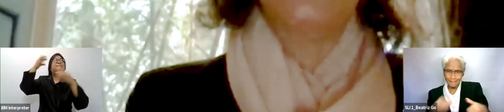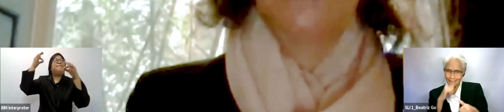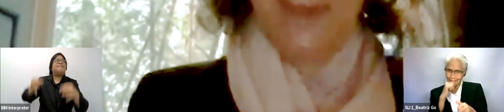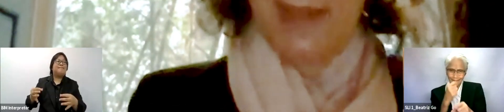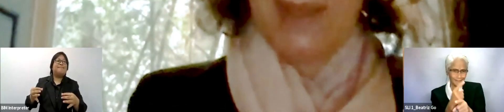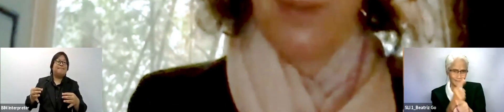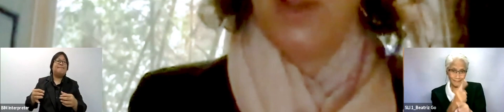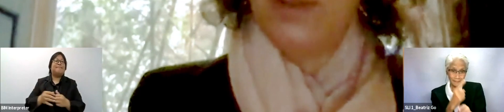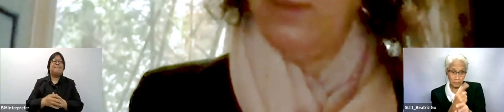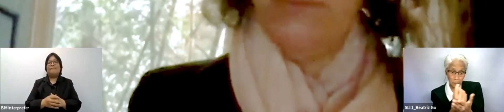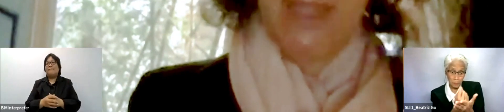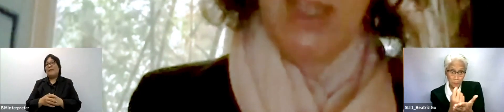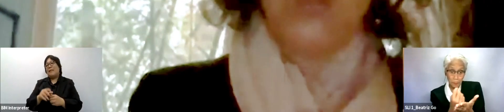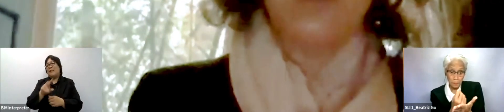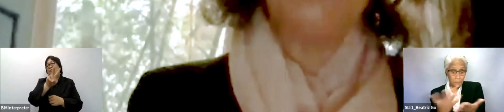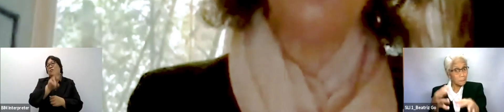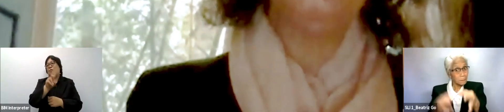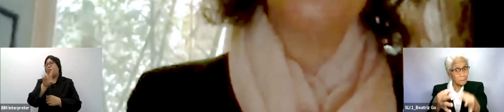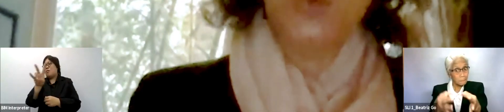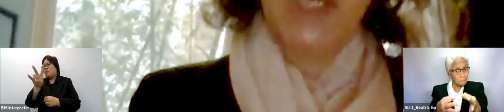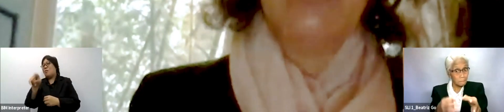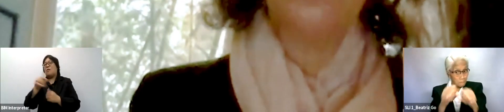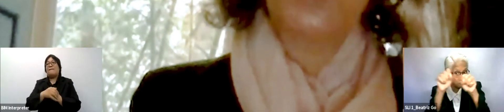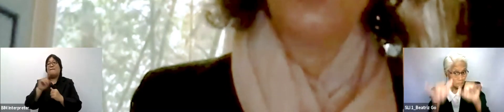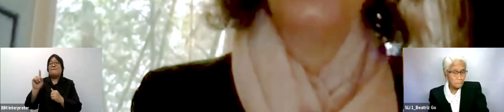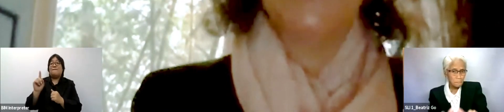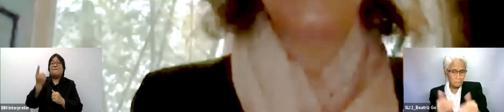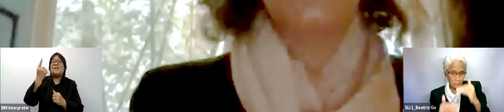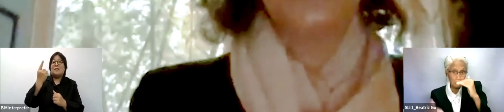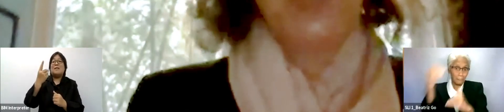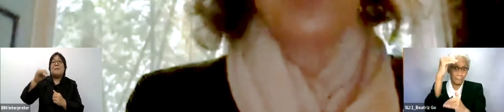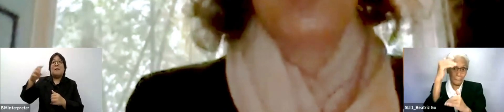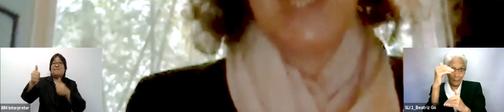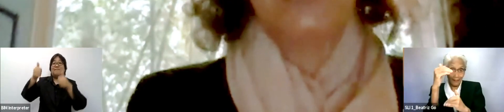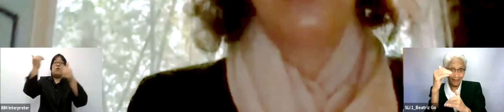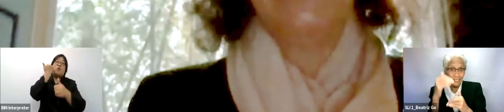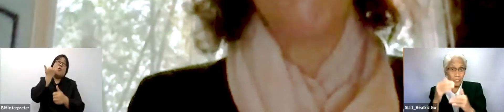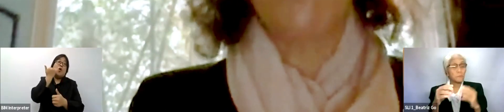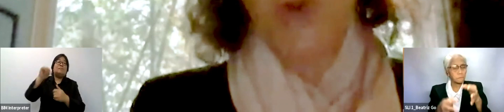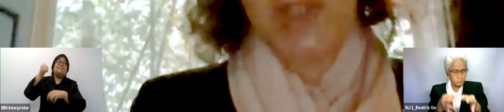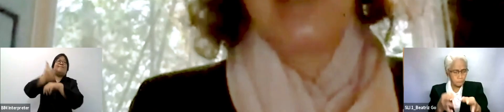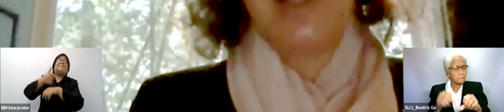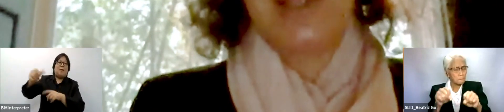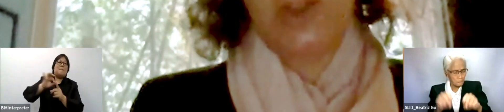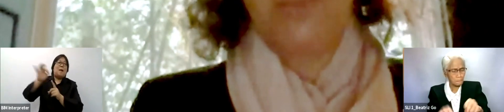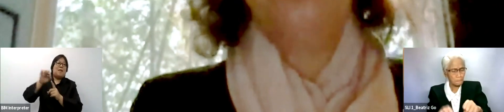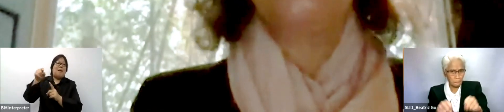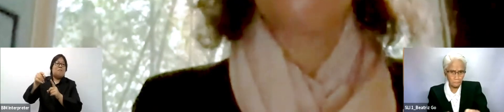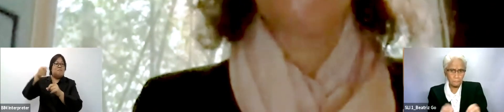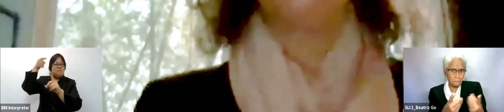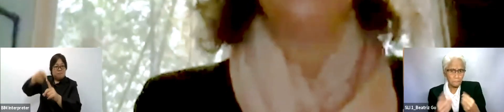more child-sensitive decisions, and were really trying to ensure that children would actually avoid